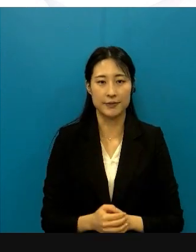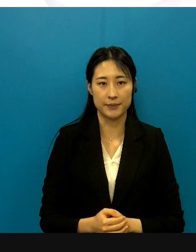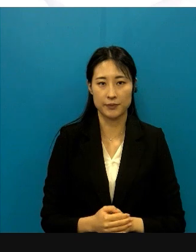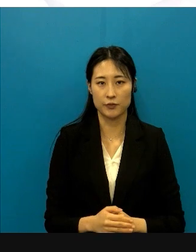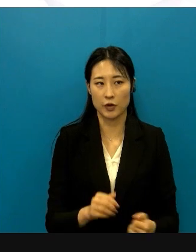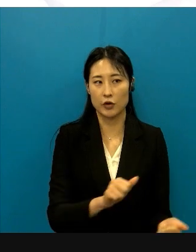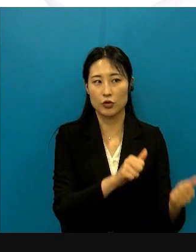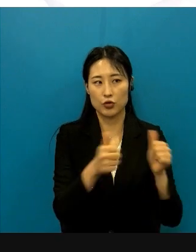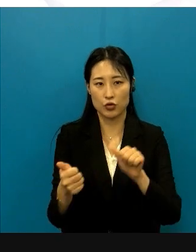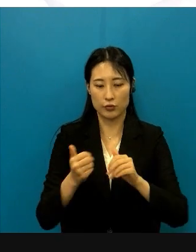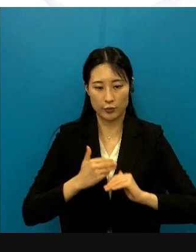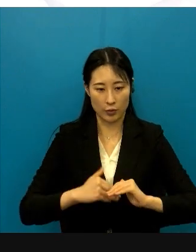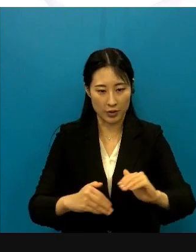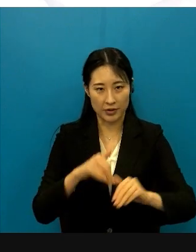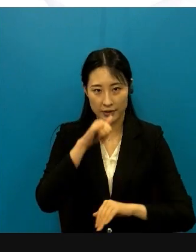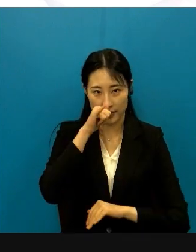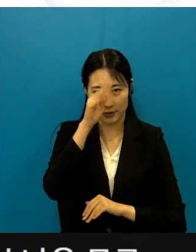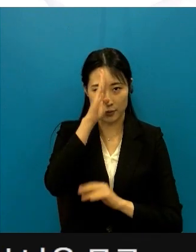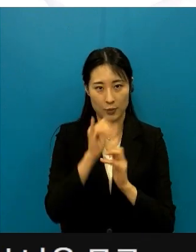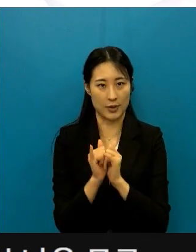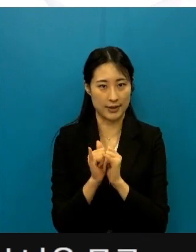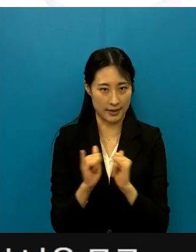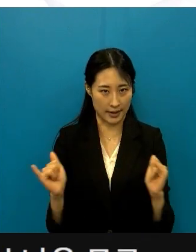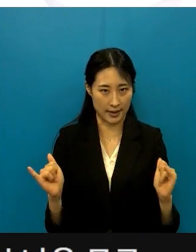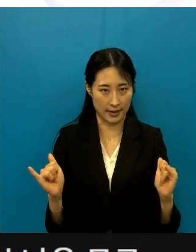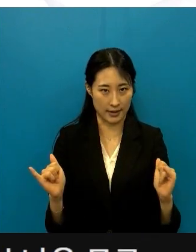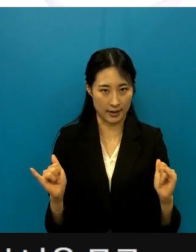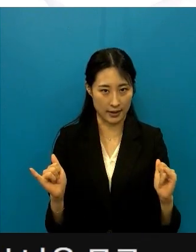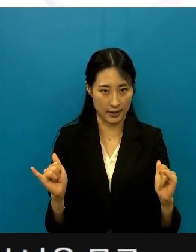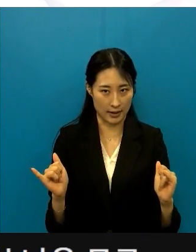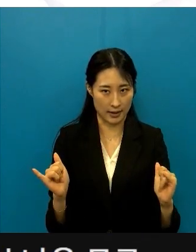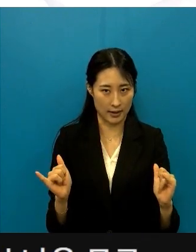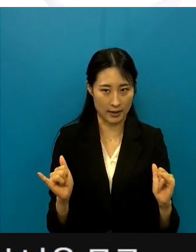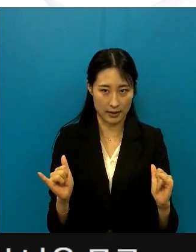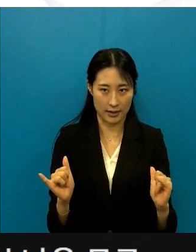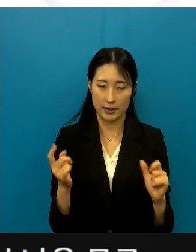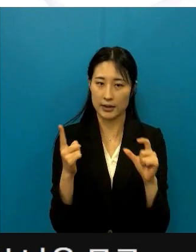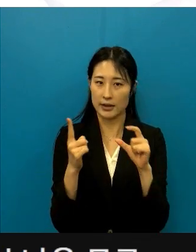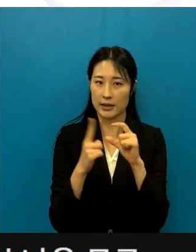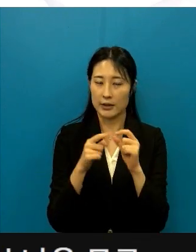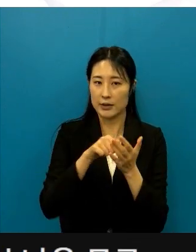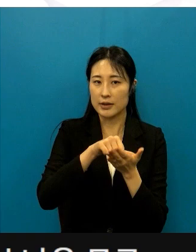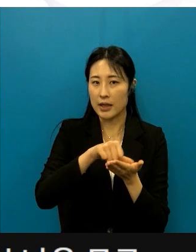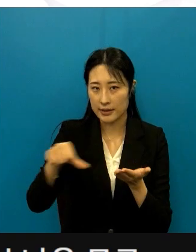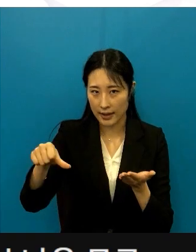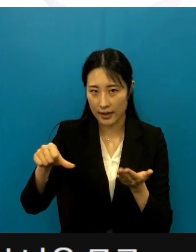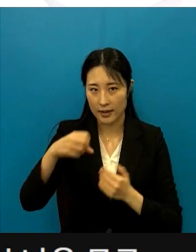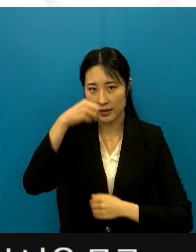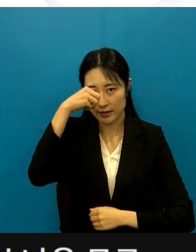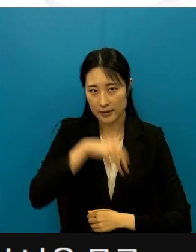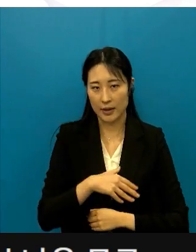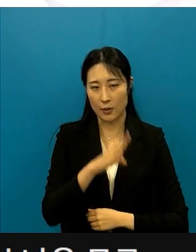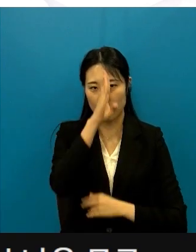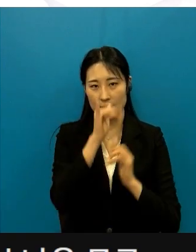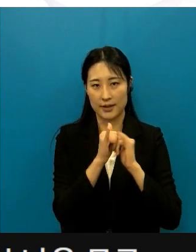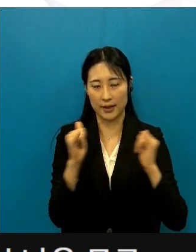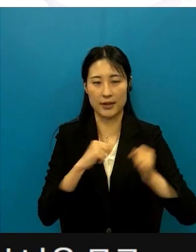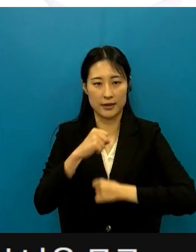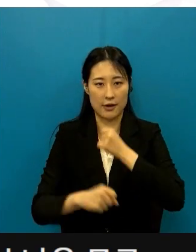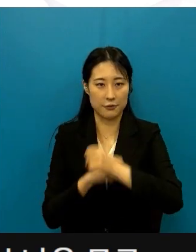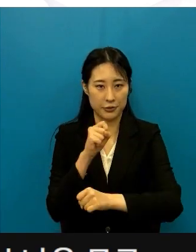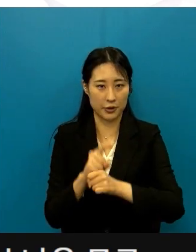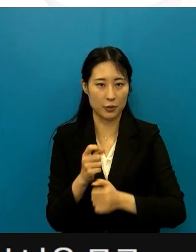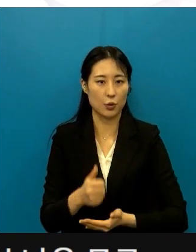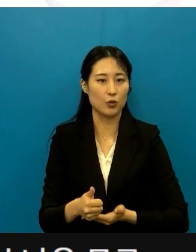for better respecting patient autonomy and the implementing best interest of the patient.